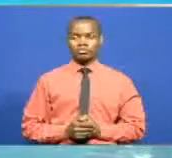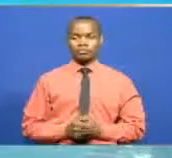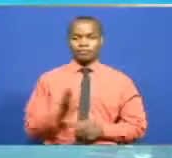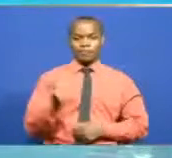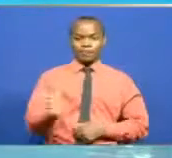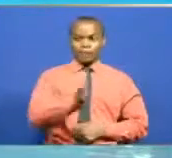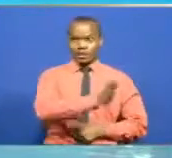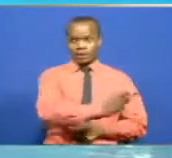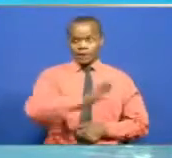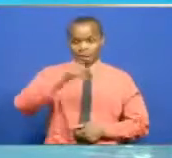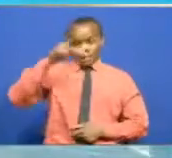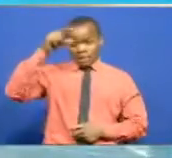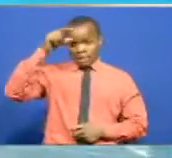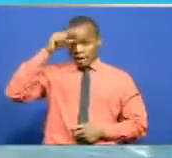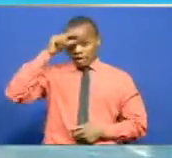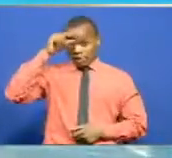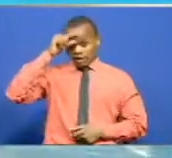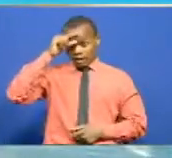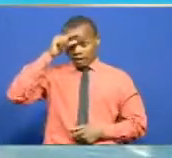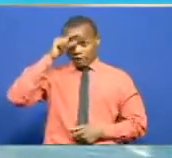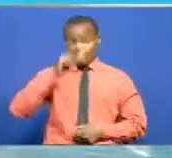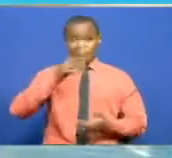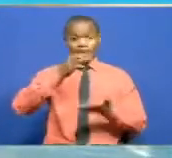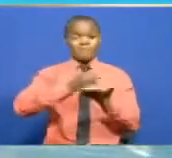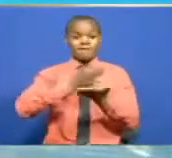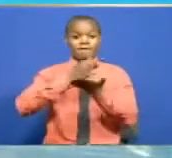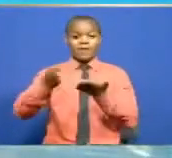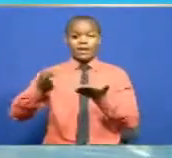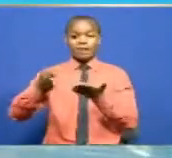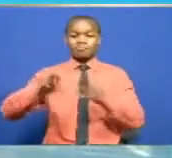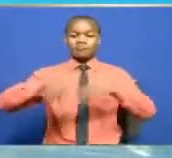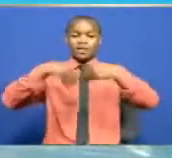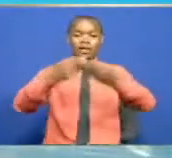The government has finally released fans to pay the